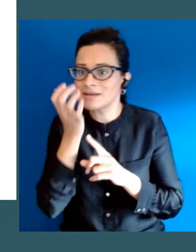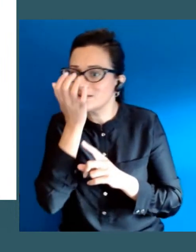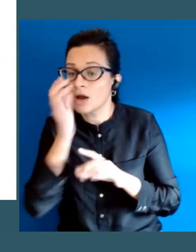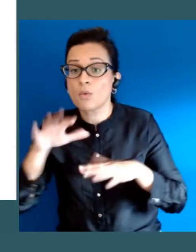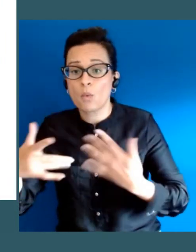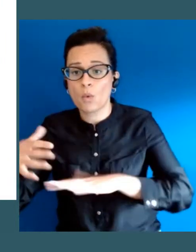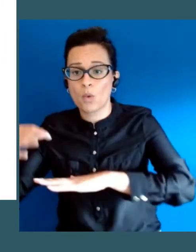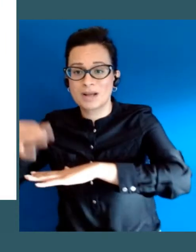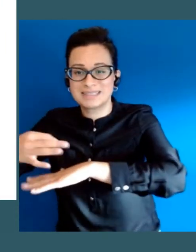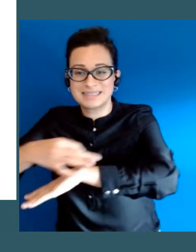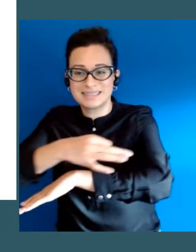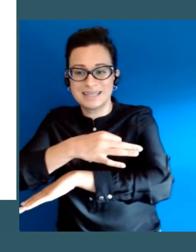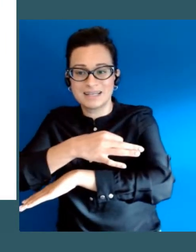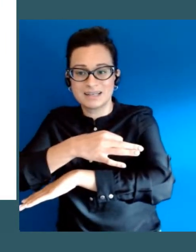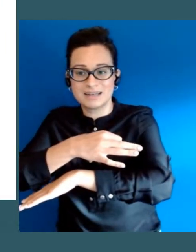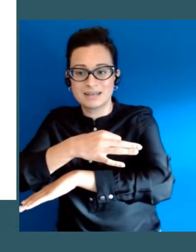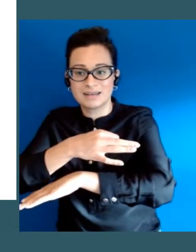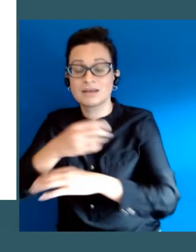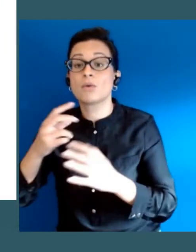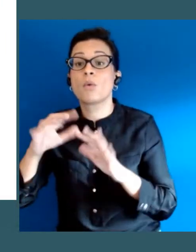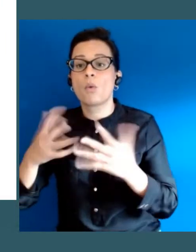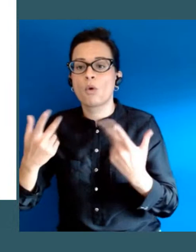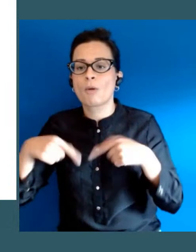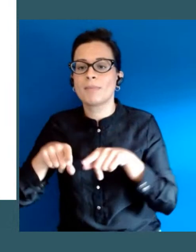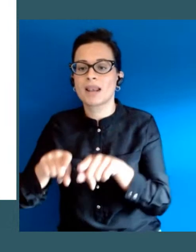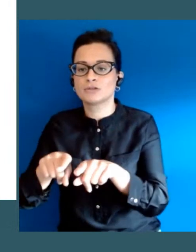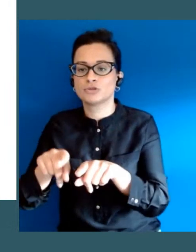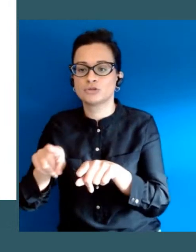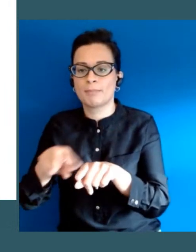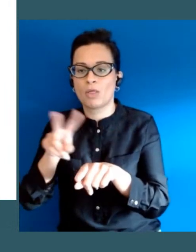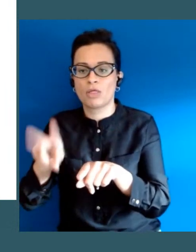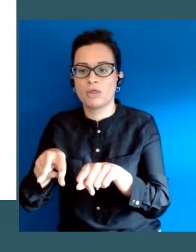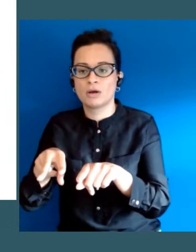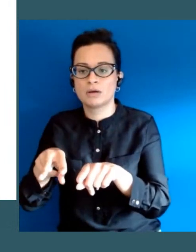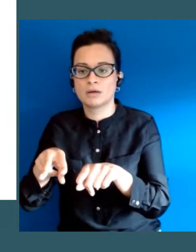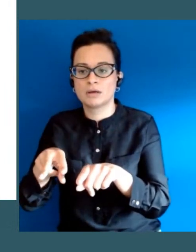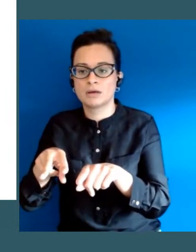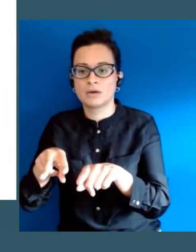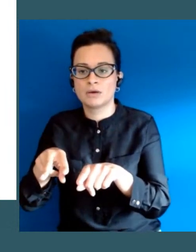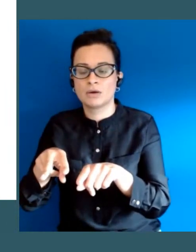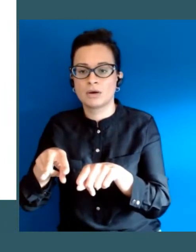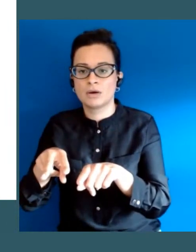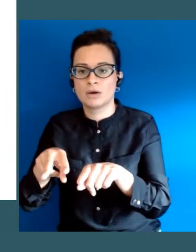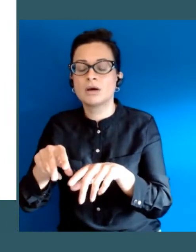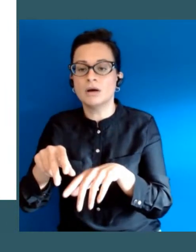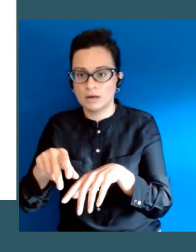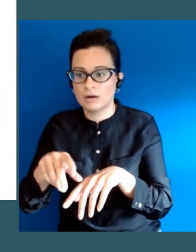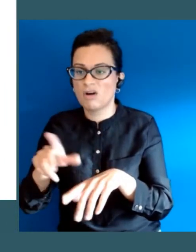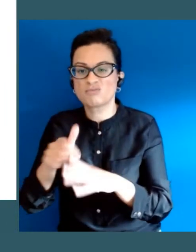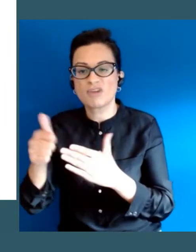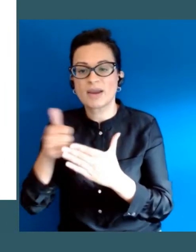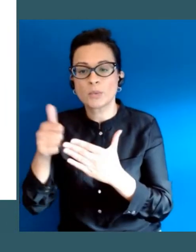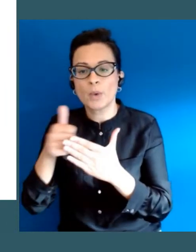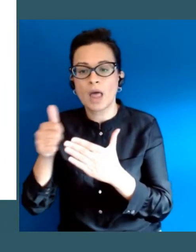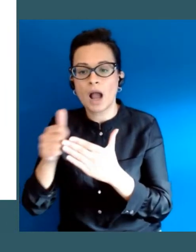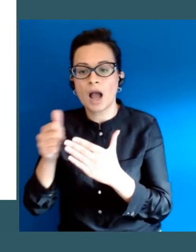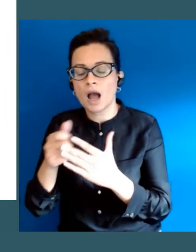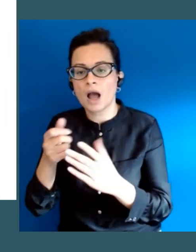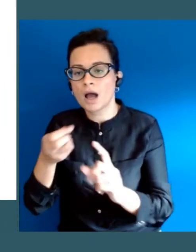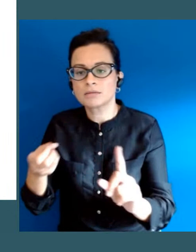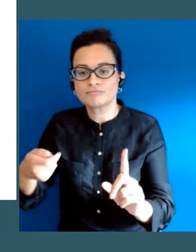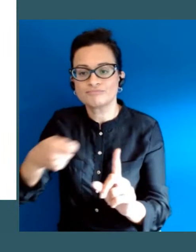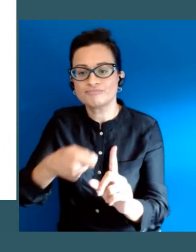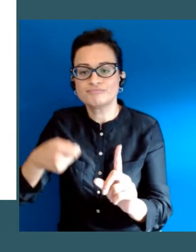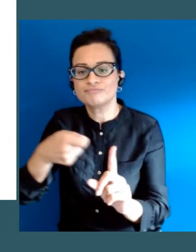positive or a combination of two, when given peanut on a regular basis, showed a statistically